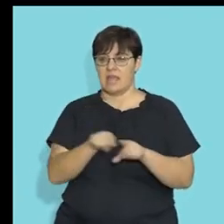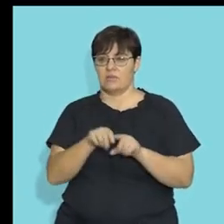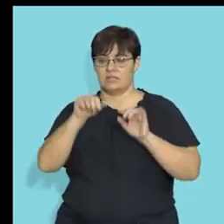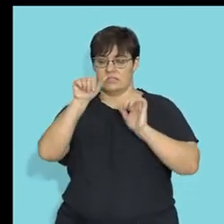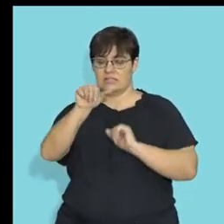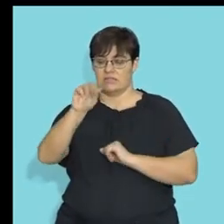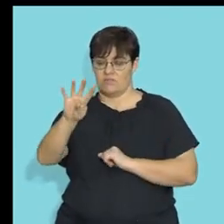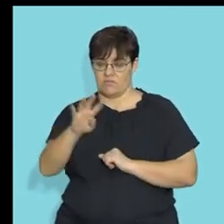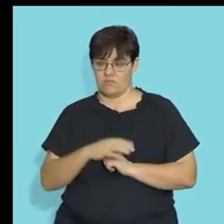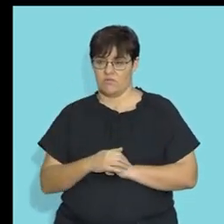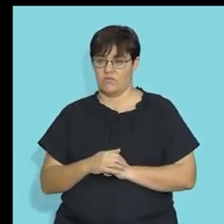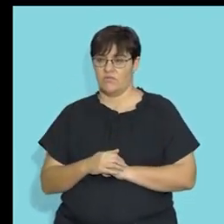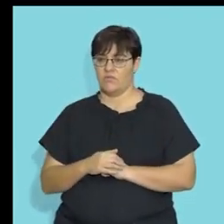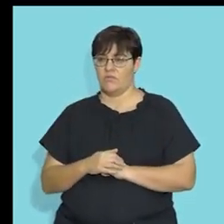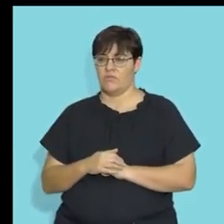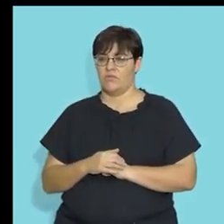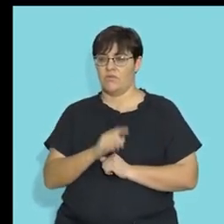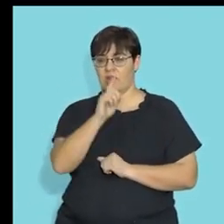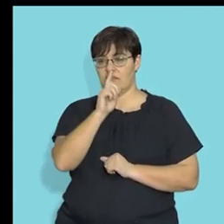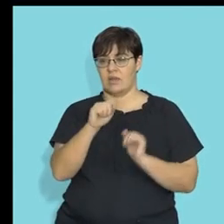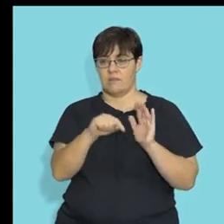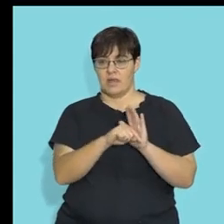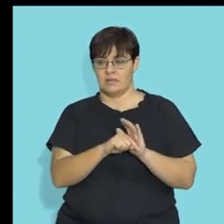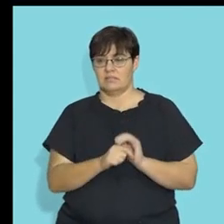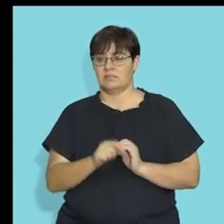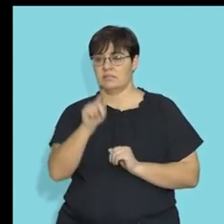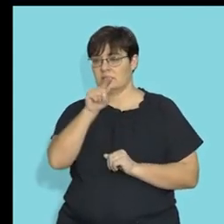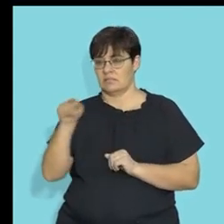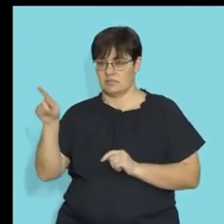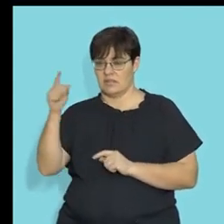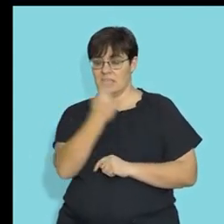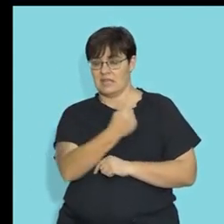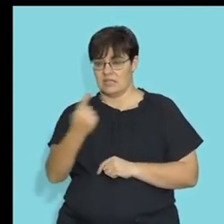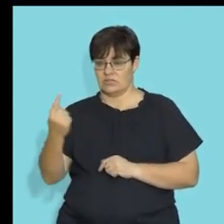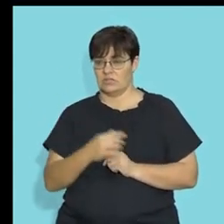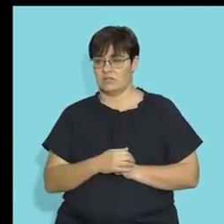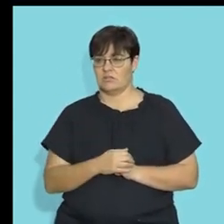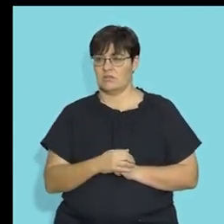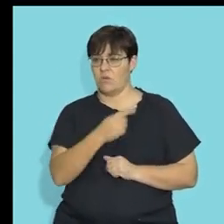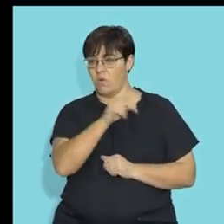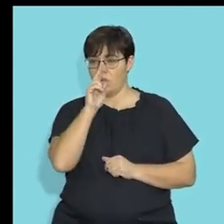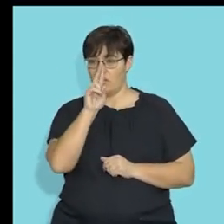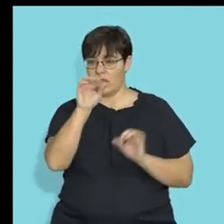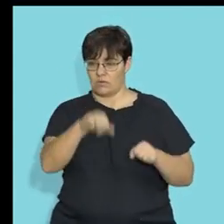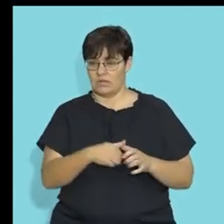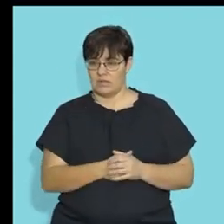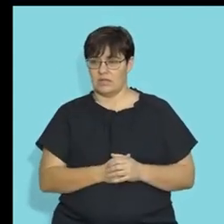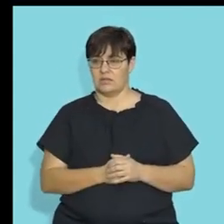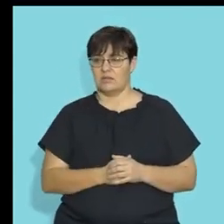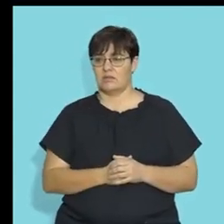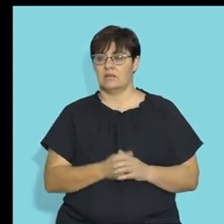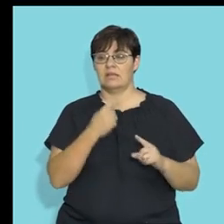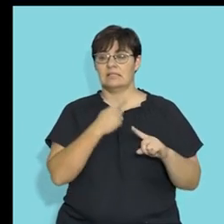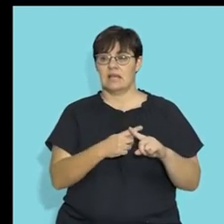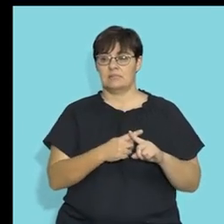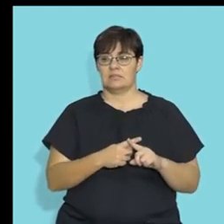My A is equal to 64. My ratio between each of these, hopefully everyone will agree